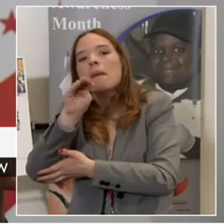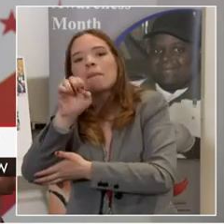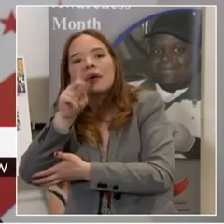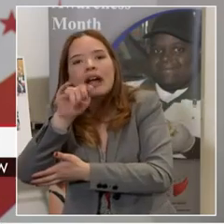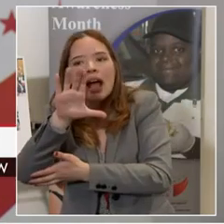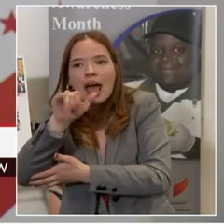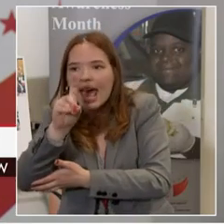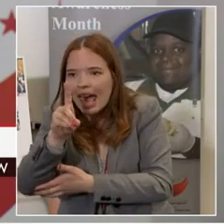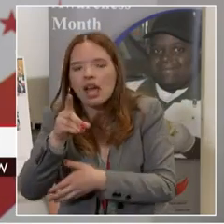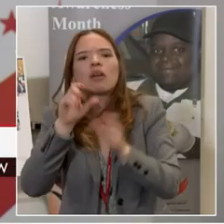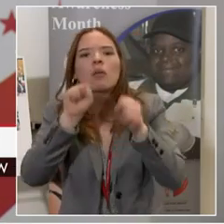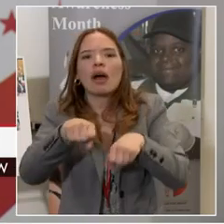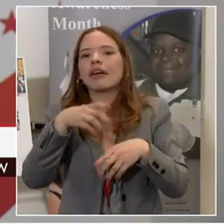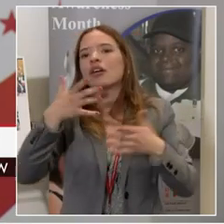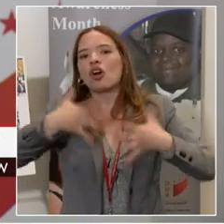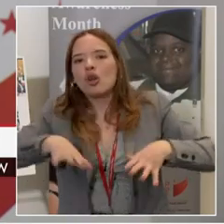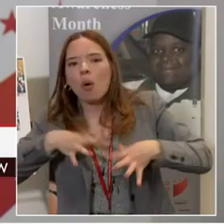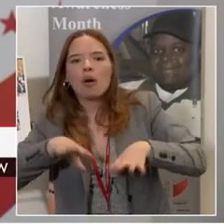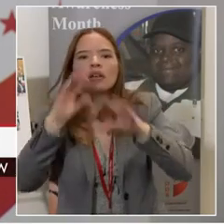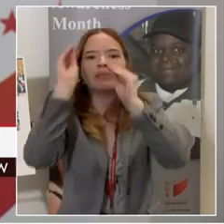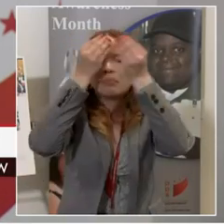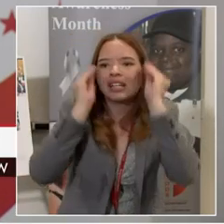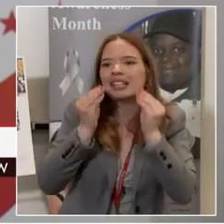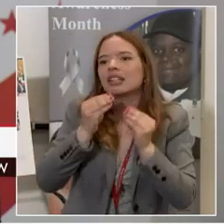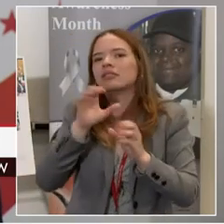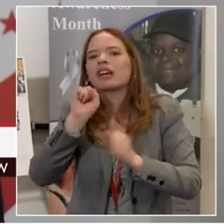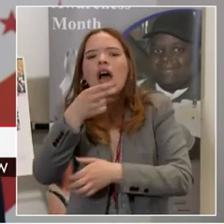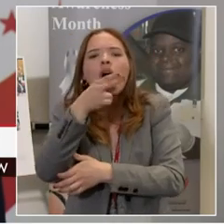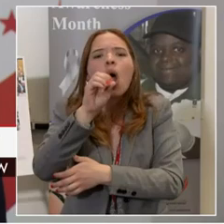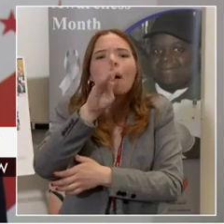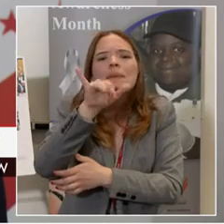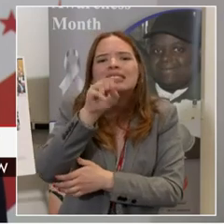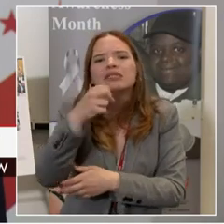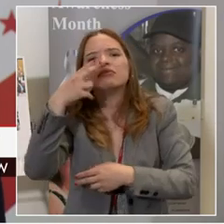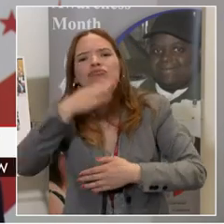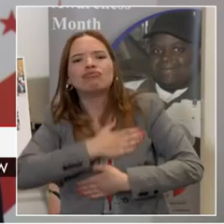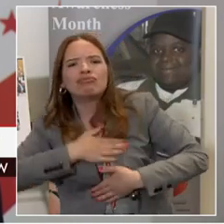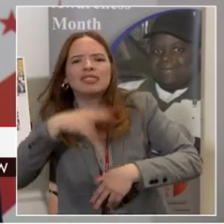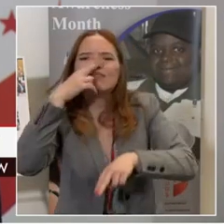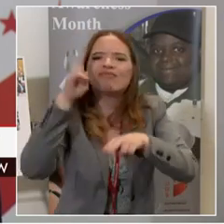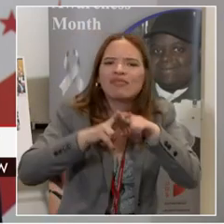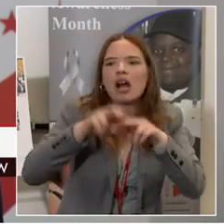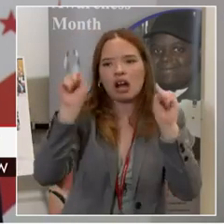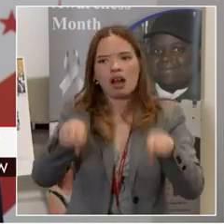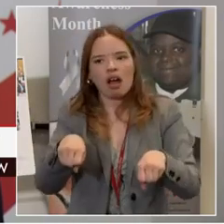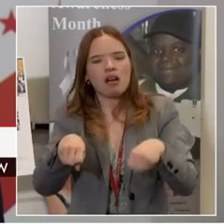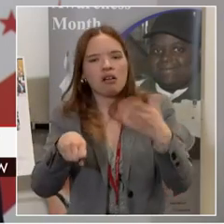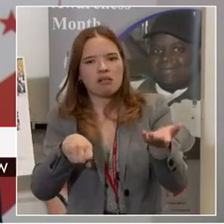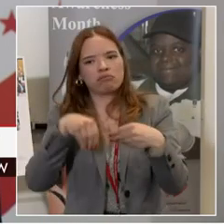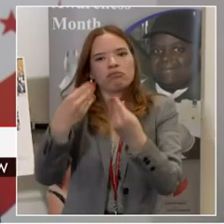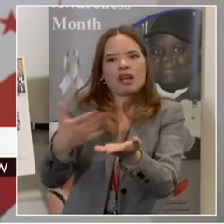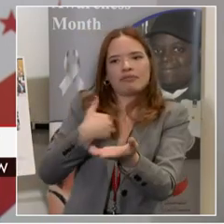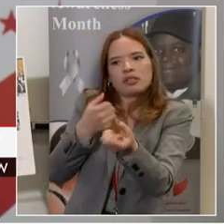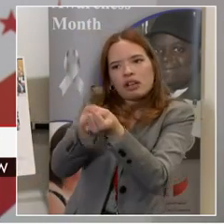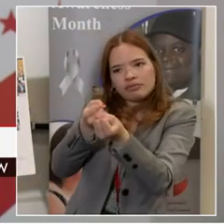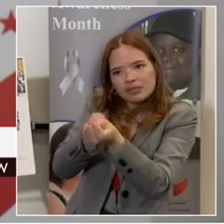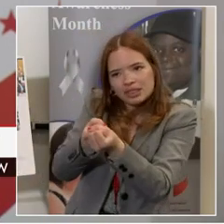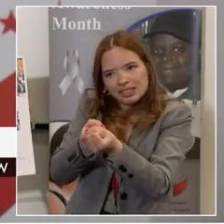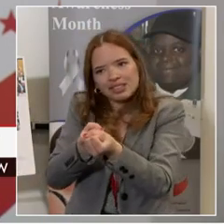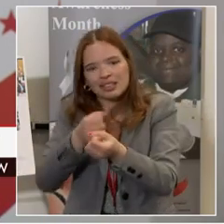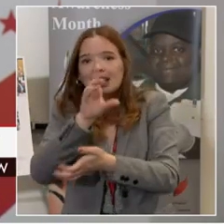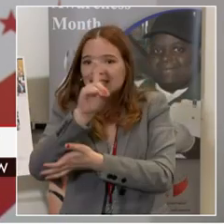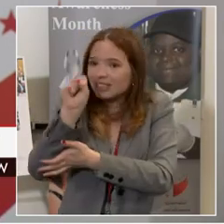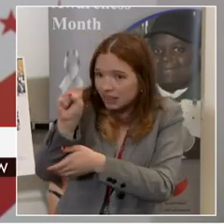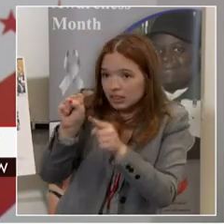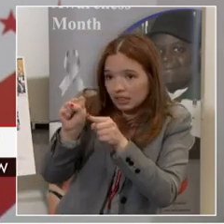The things that people need to live. So I want to shout out our team at DDS, also Deputy Mayor Waring Turnage, I see